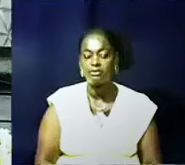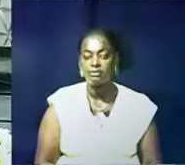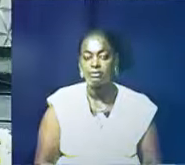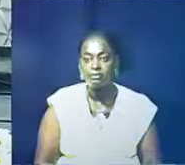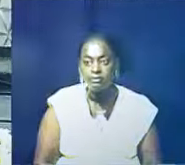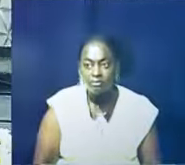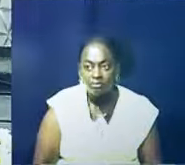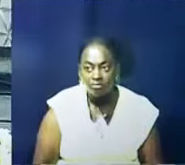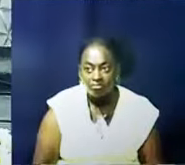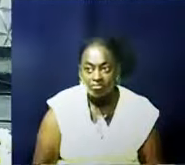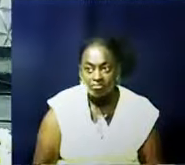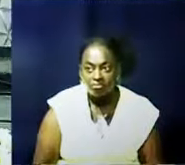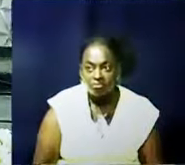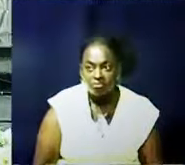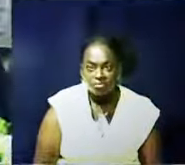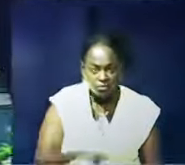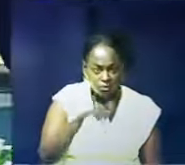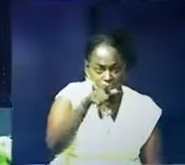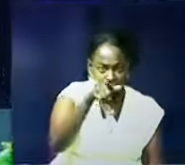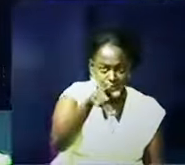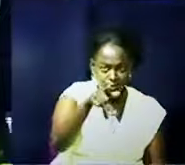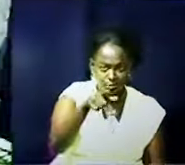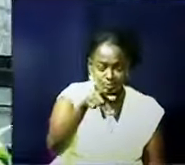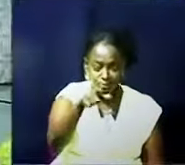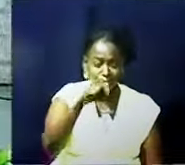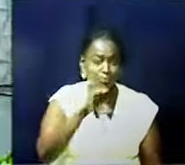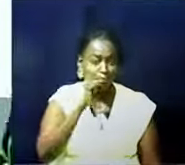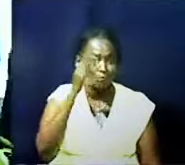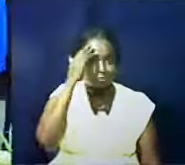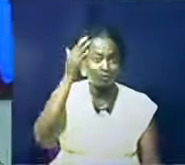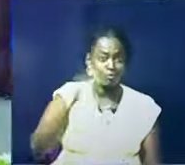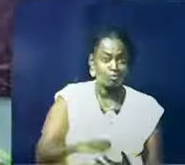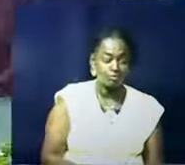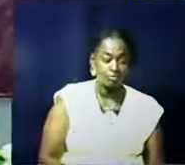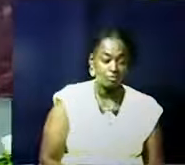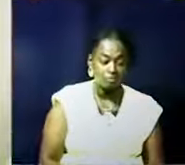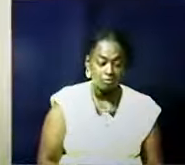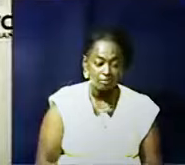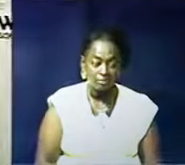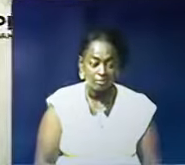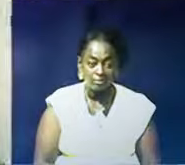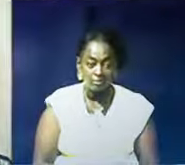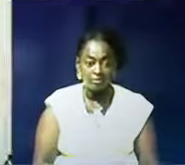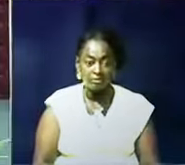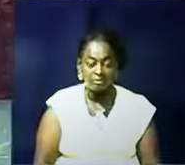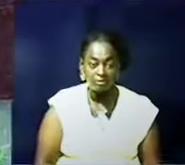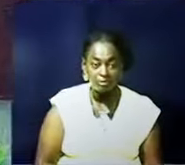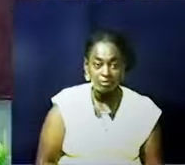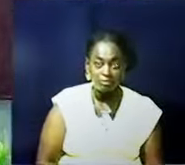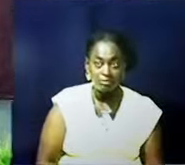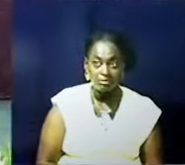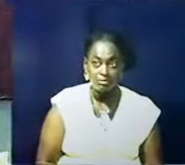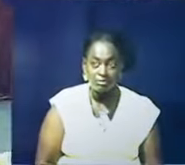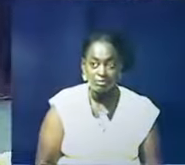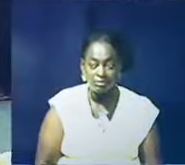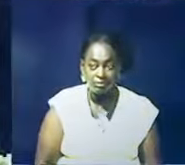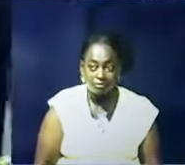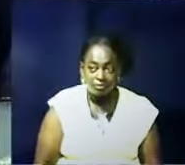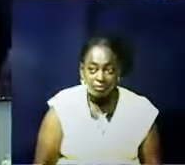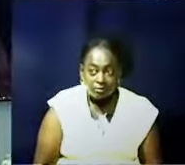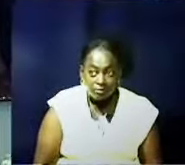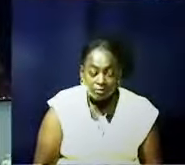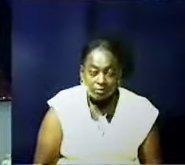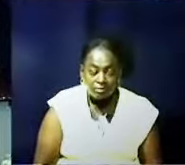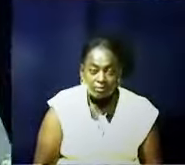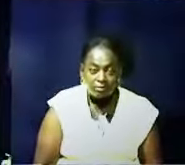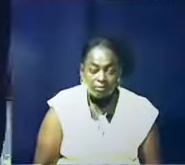You don't know them. You know what he's trying to tell me? Why would your person catch me? You are saying that they are preaching